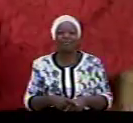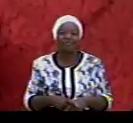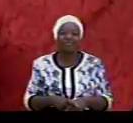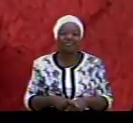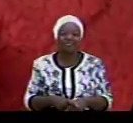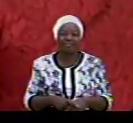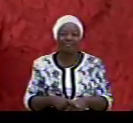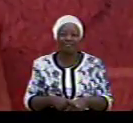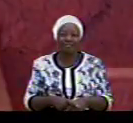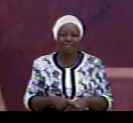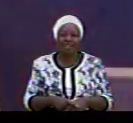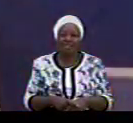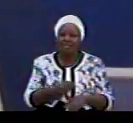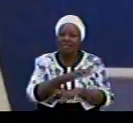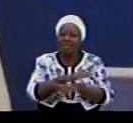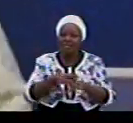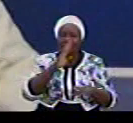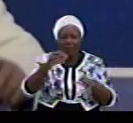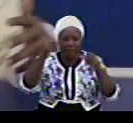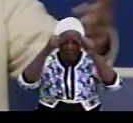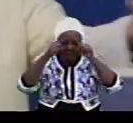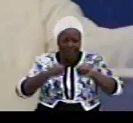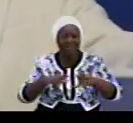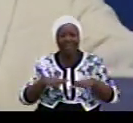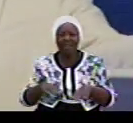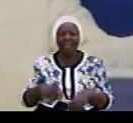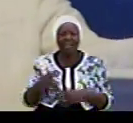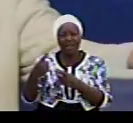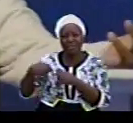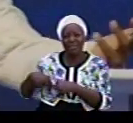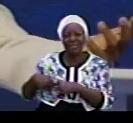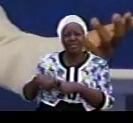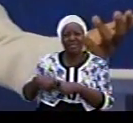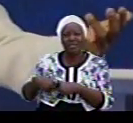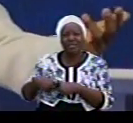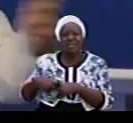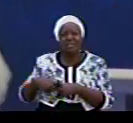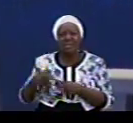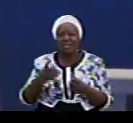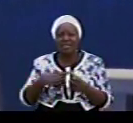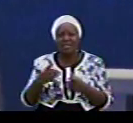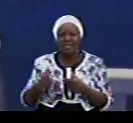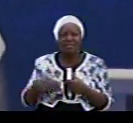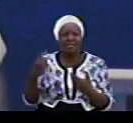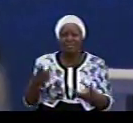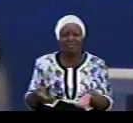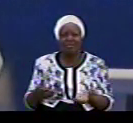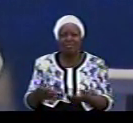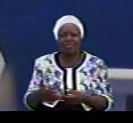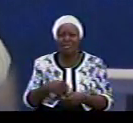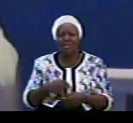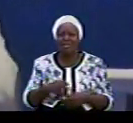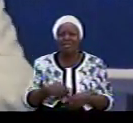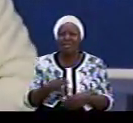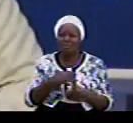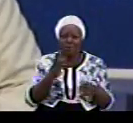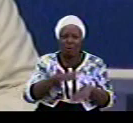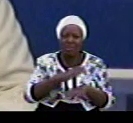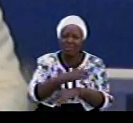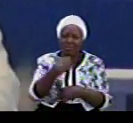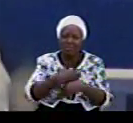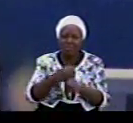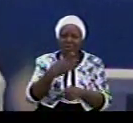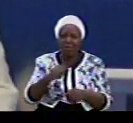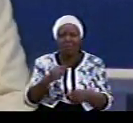be faint-hearted. What can't God do? He's the creator of the heavens and the earth. Is there anything too hard for